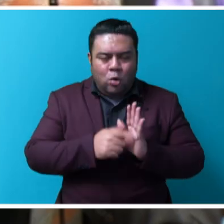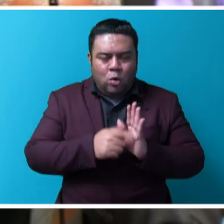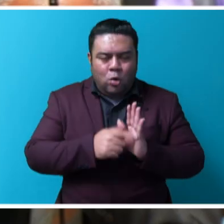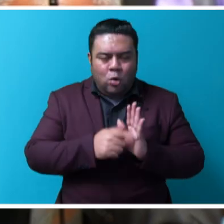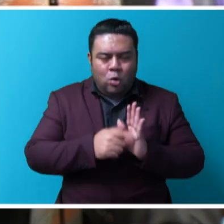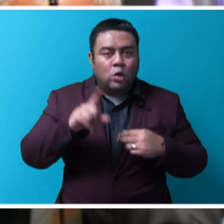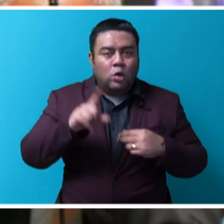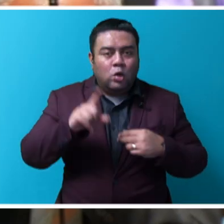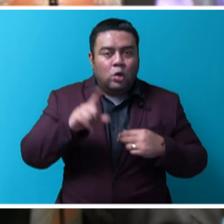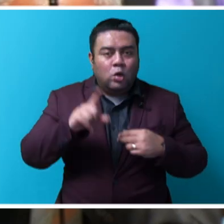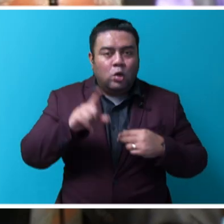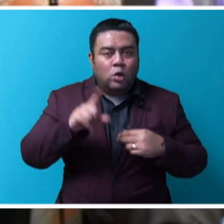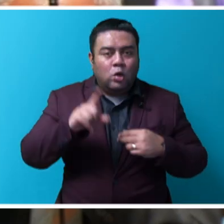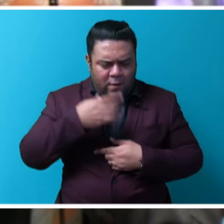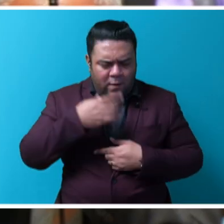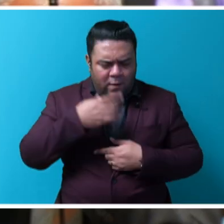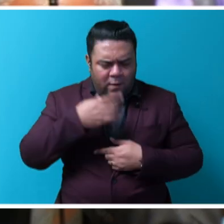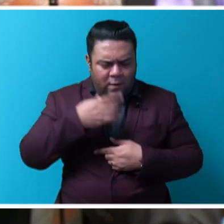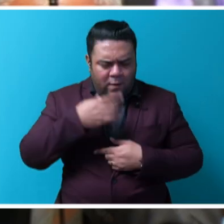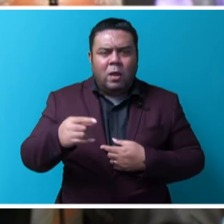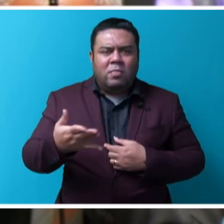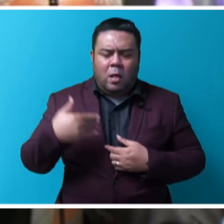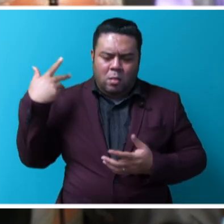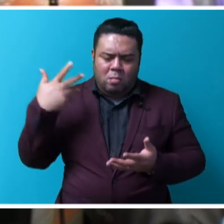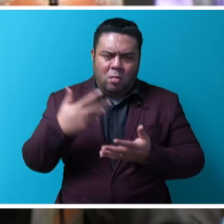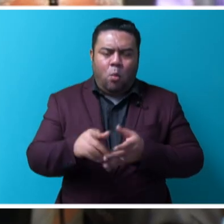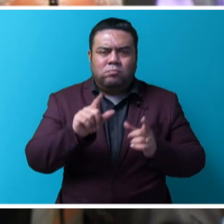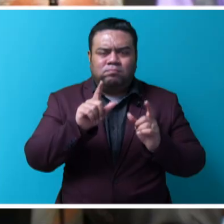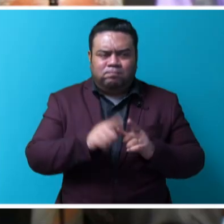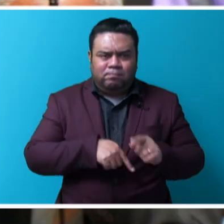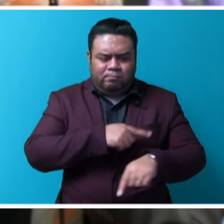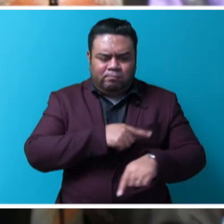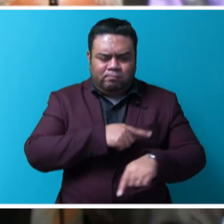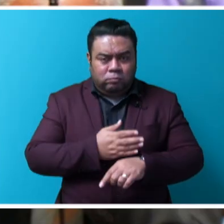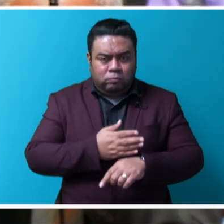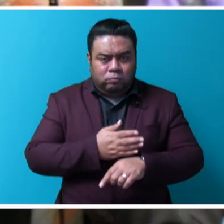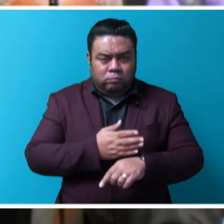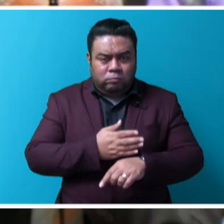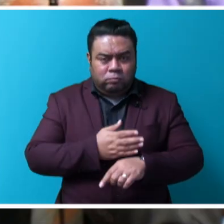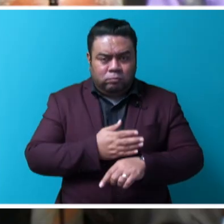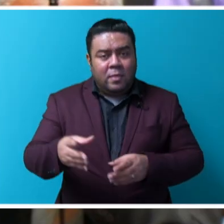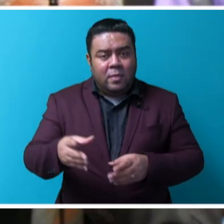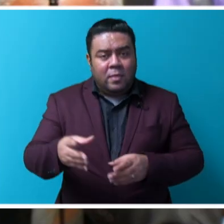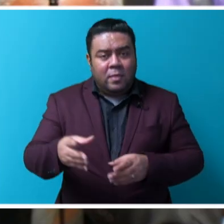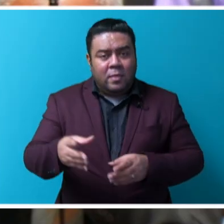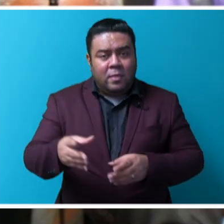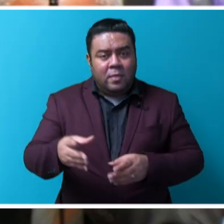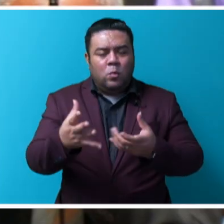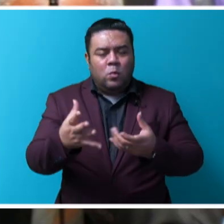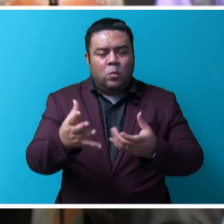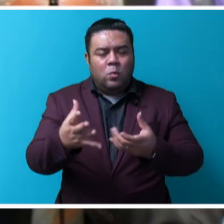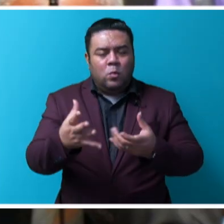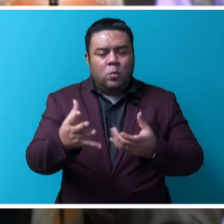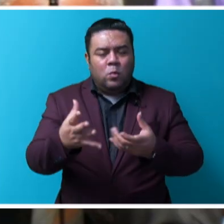initiatives under this allocation is the establishment of a small-scale environmental laboratory, which received an allocation of